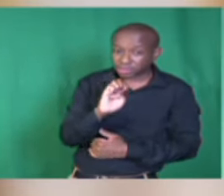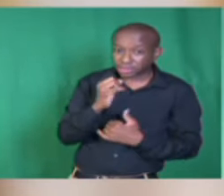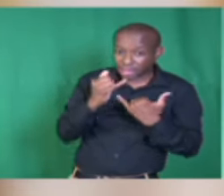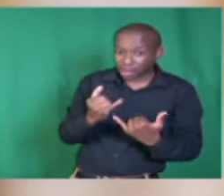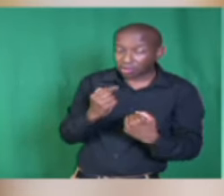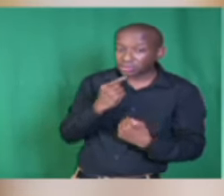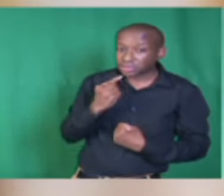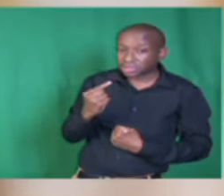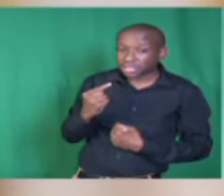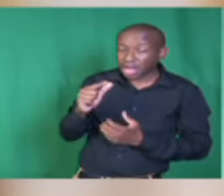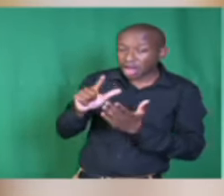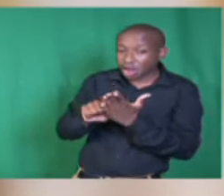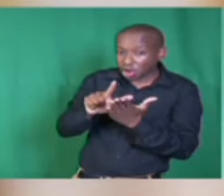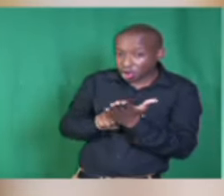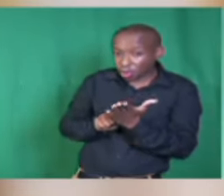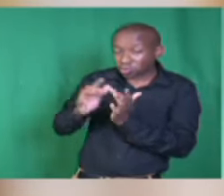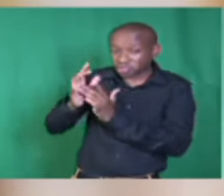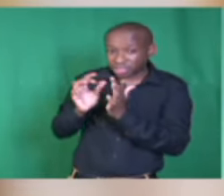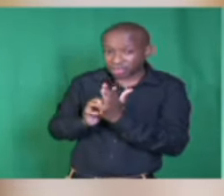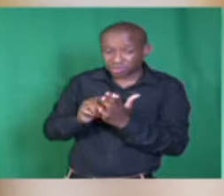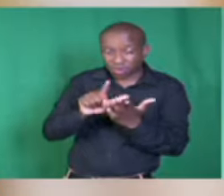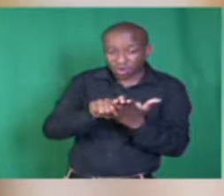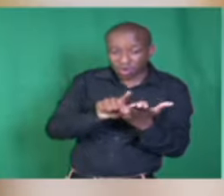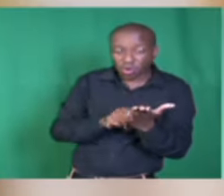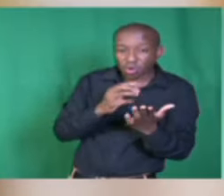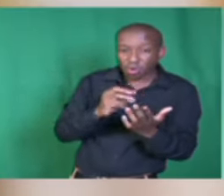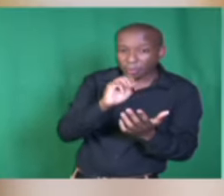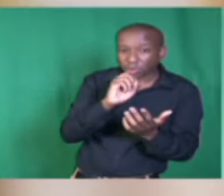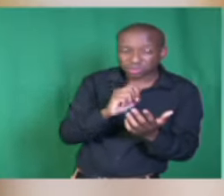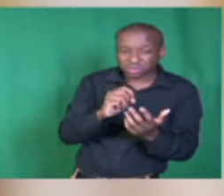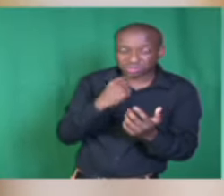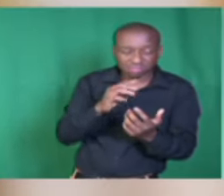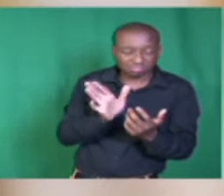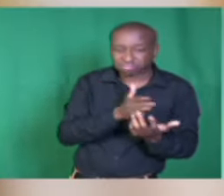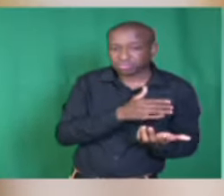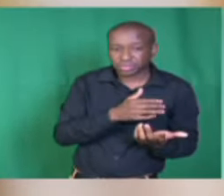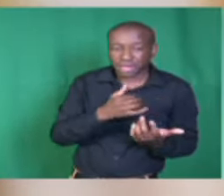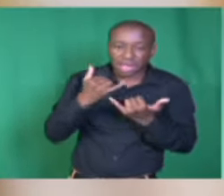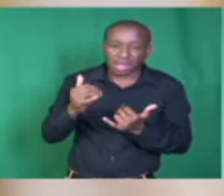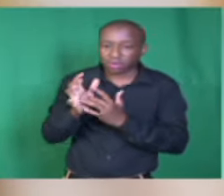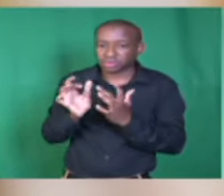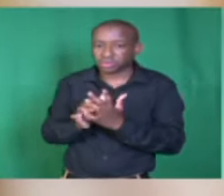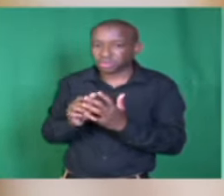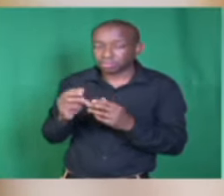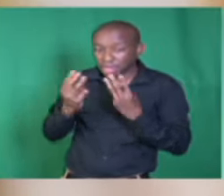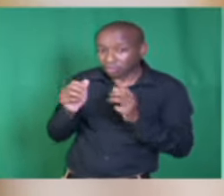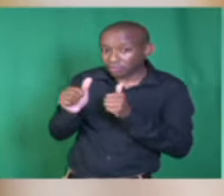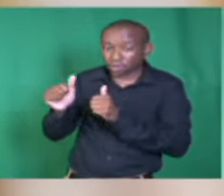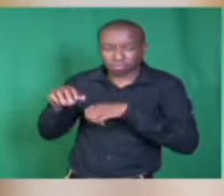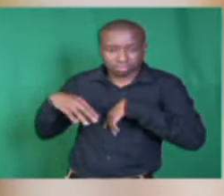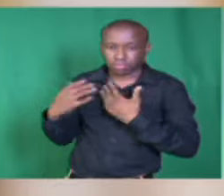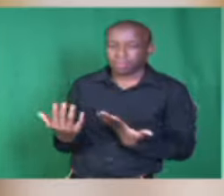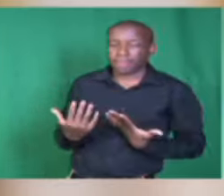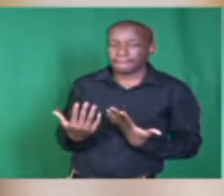discredited the law of Moses, then he will become unpopular and people will lose faith in him yet